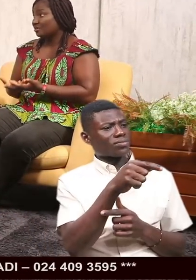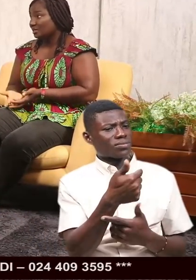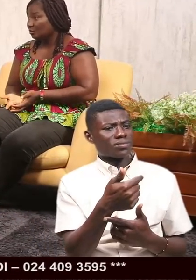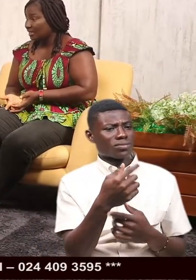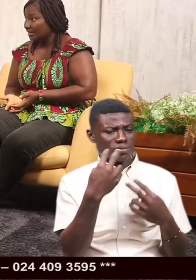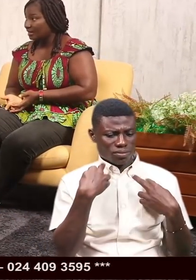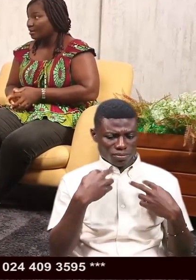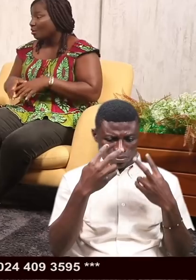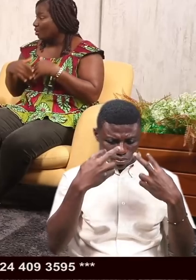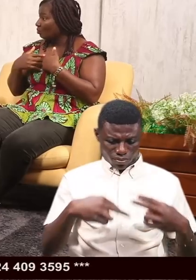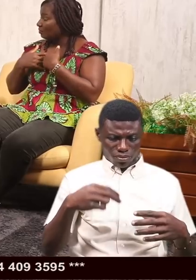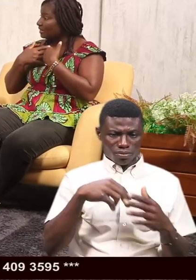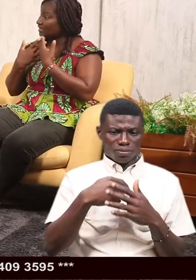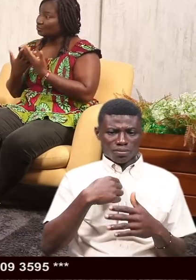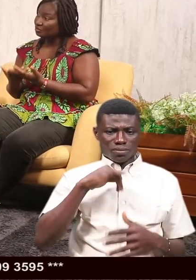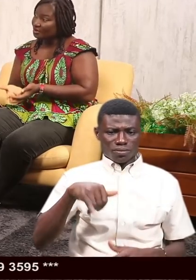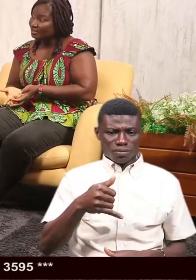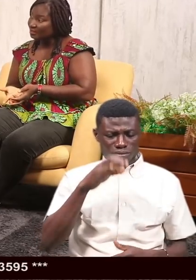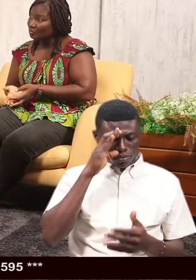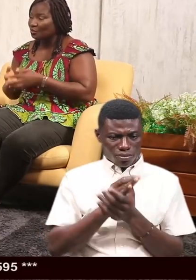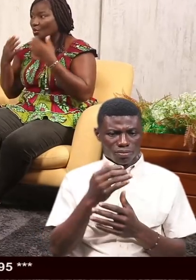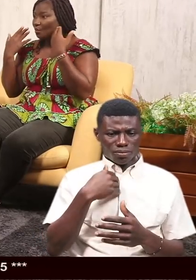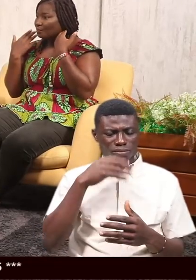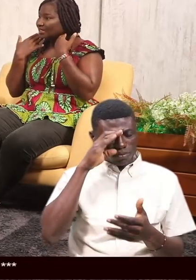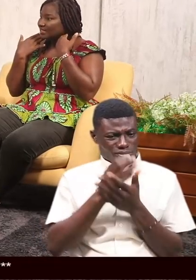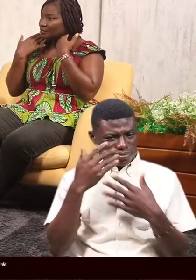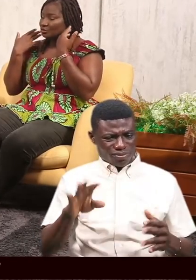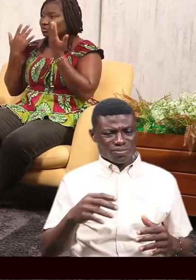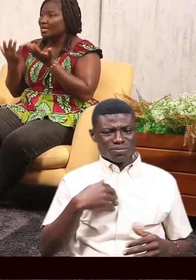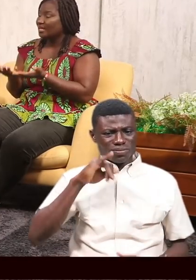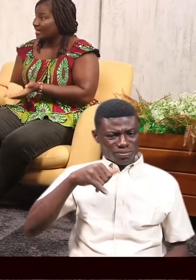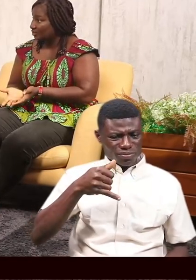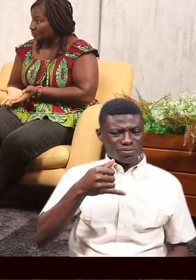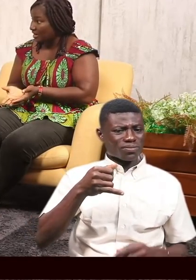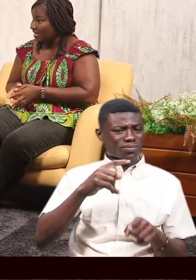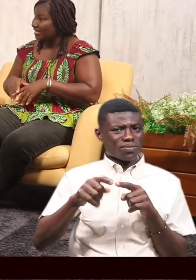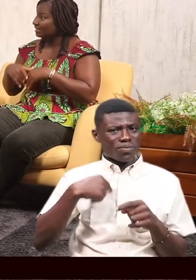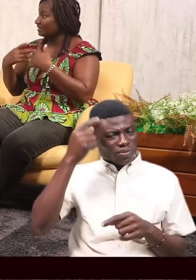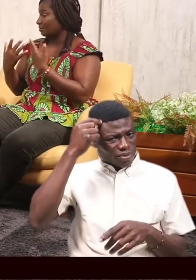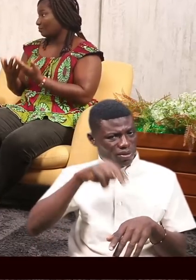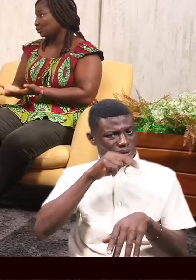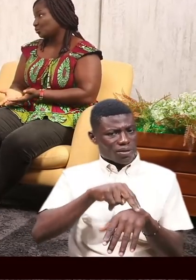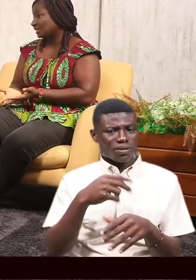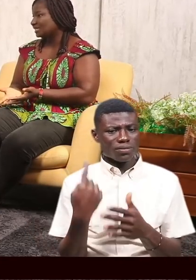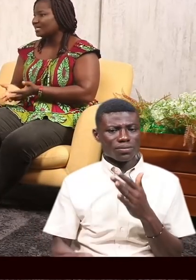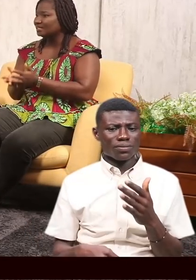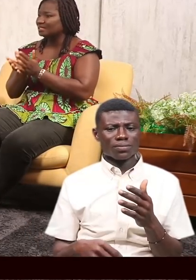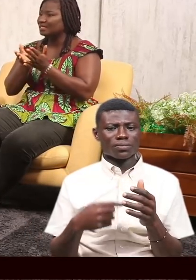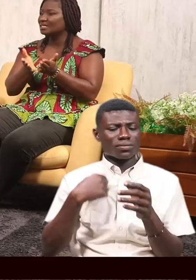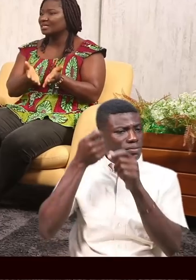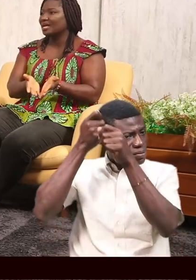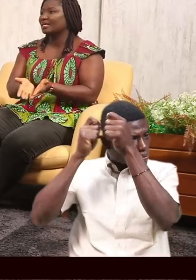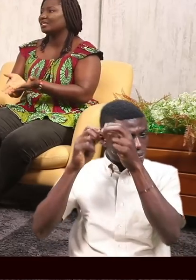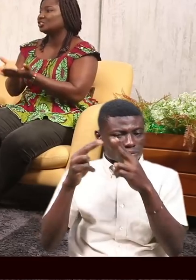were trouser muda. When we pictures were trouser mu. Me team so eye natural. Inti me twisty. Inti